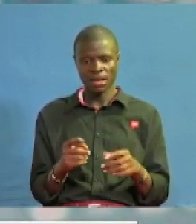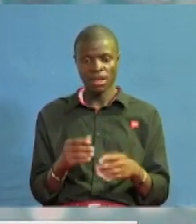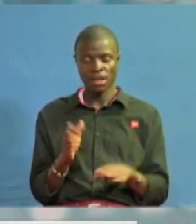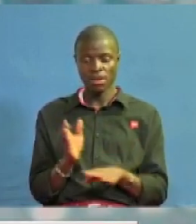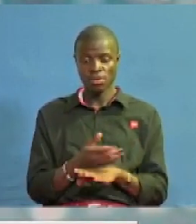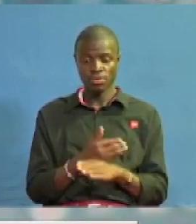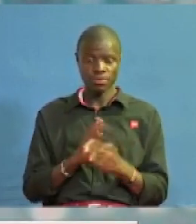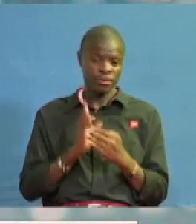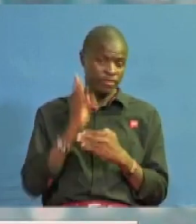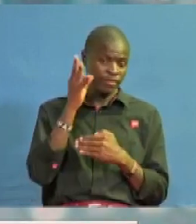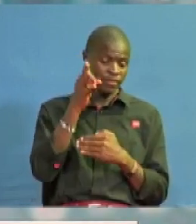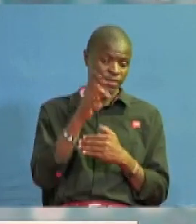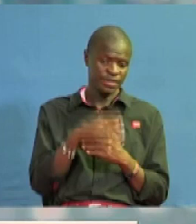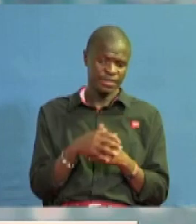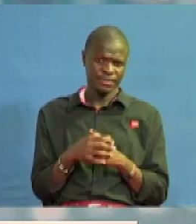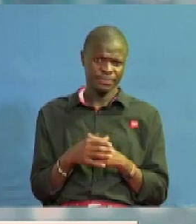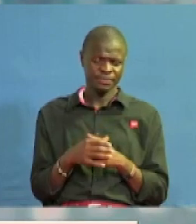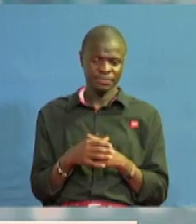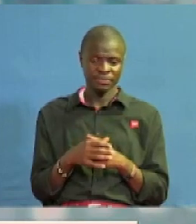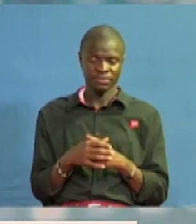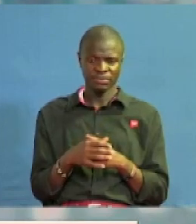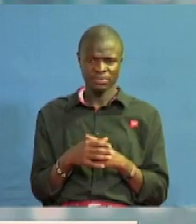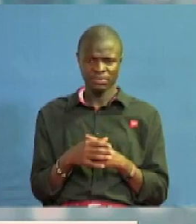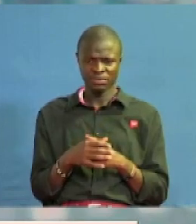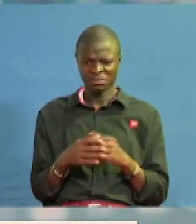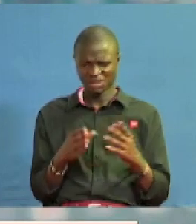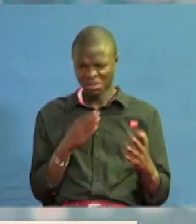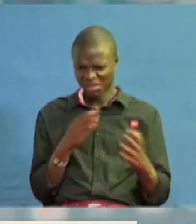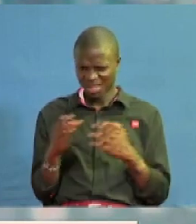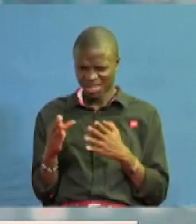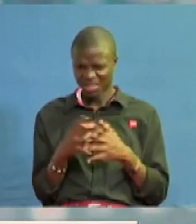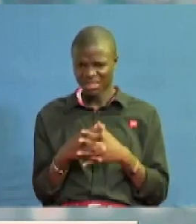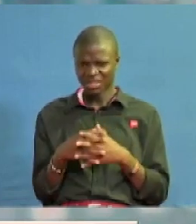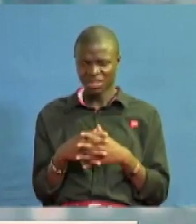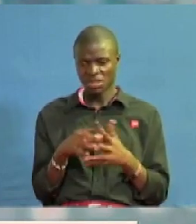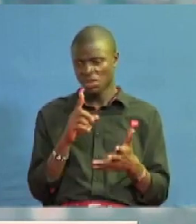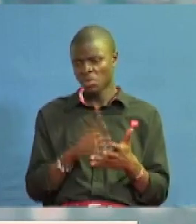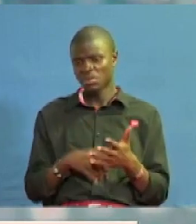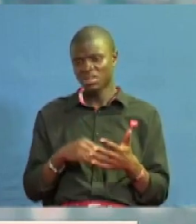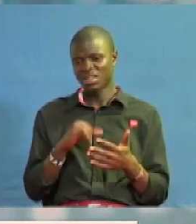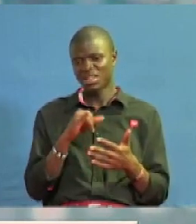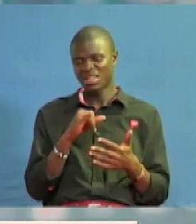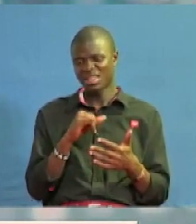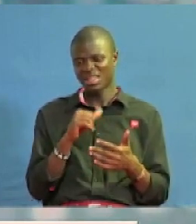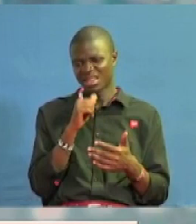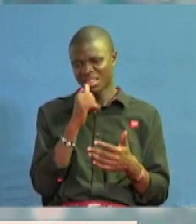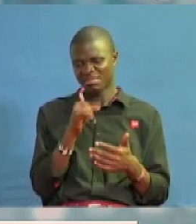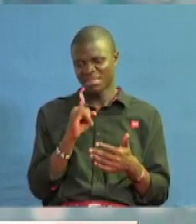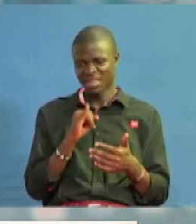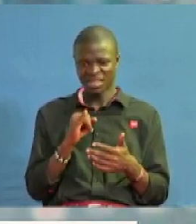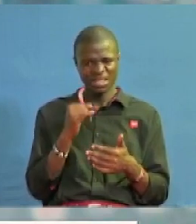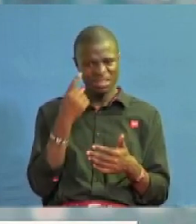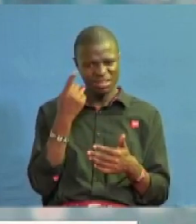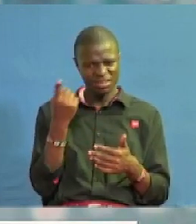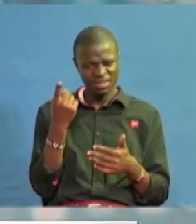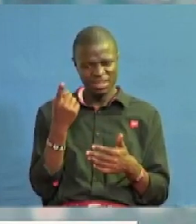Promising future. Thank you for answering me. Yes. So again, look at those conditions. Okay. So what am I investing for? So am I